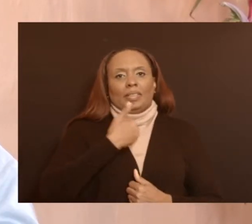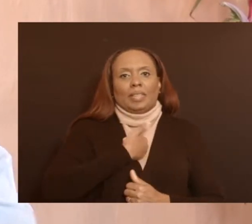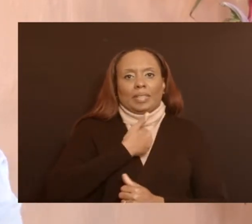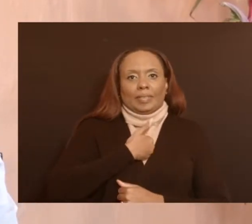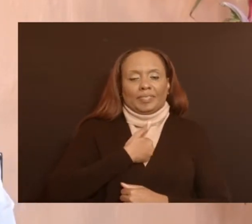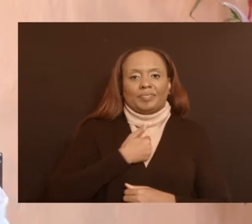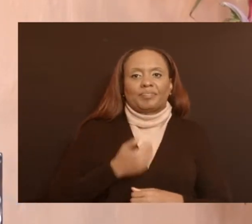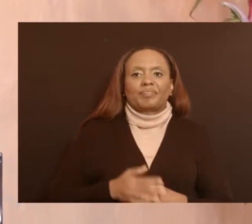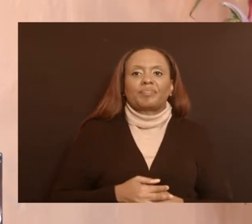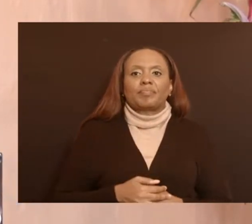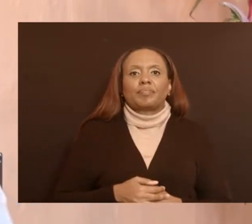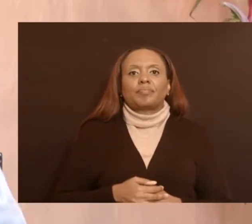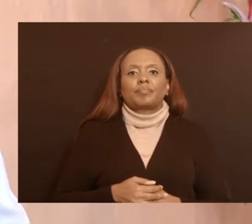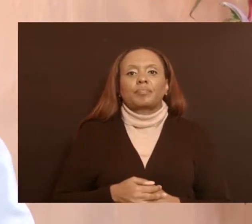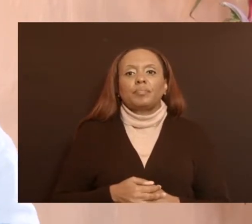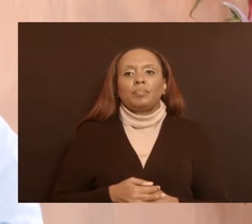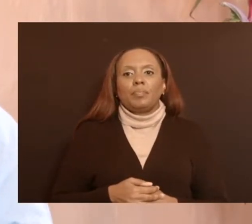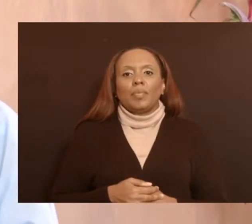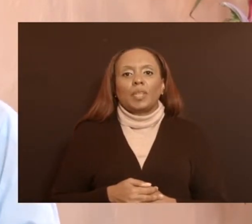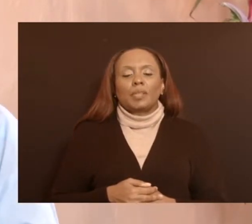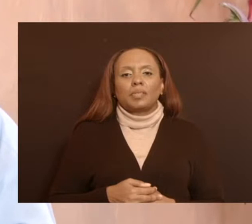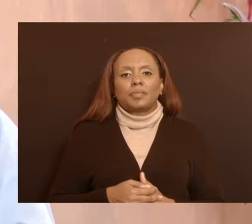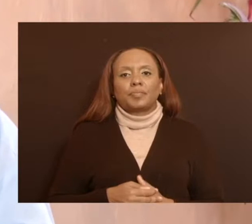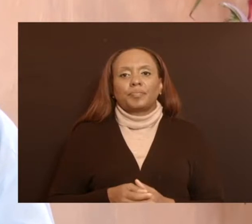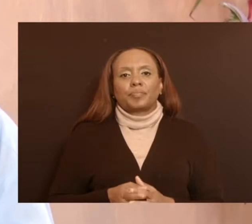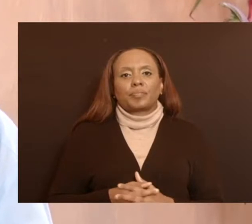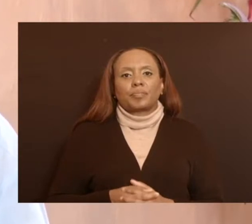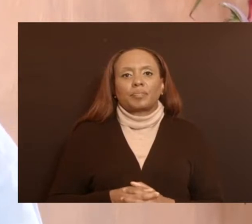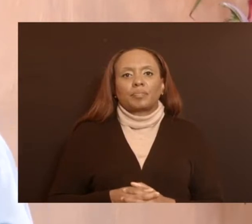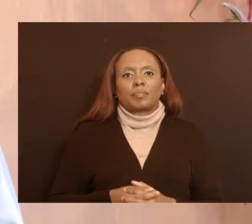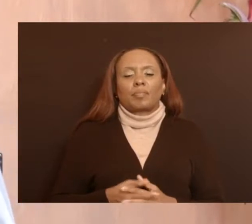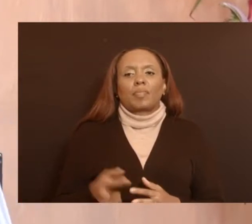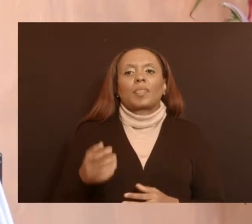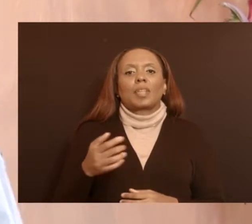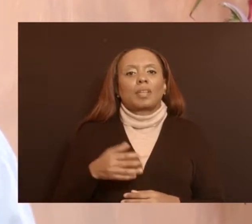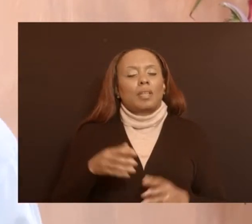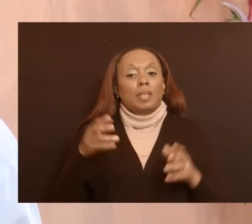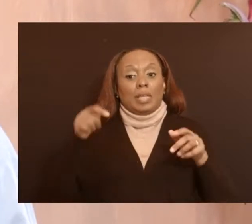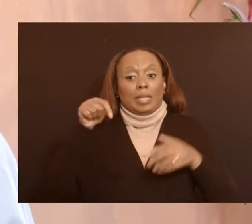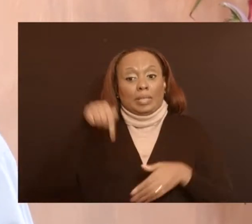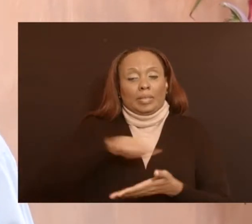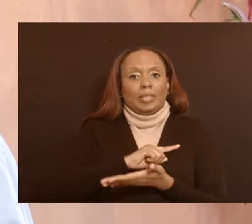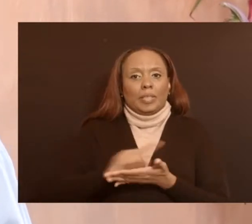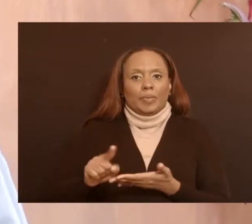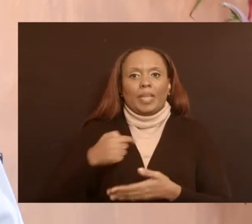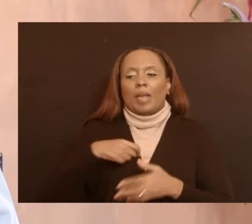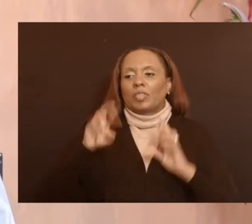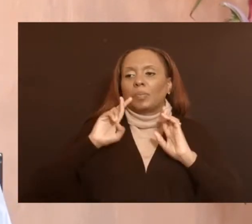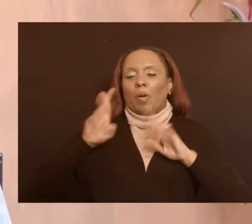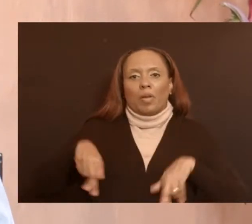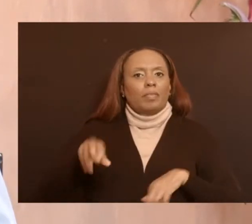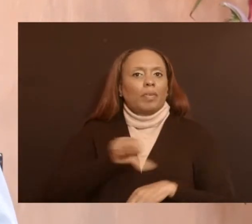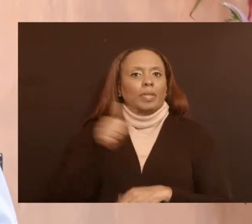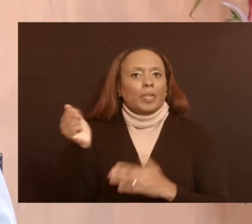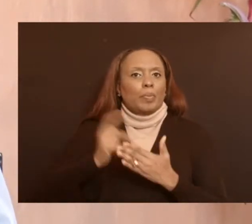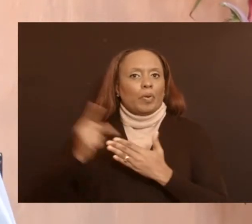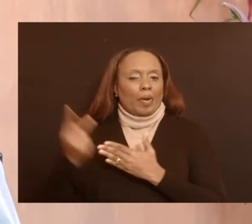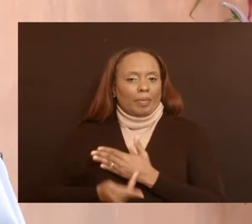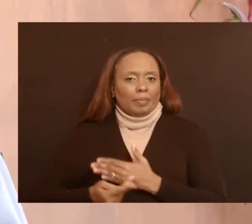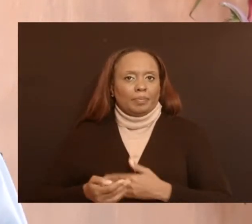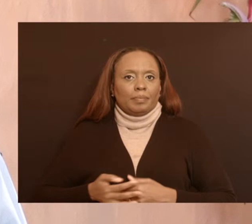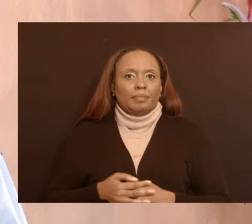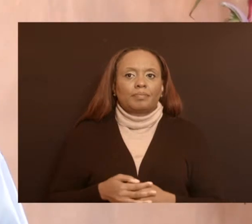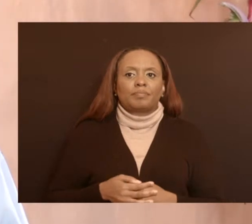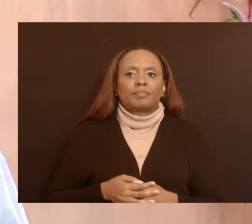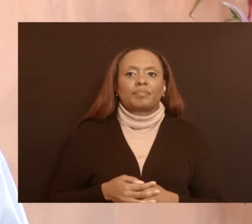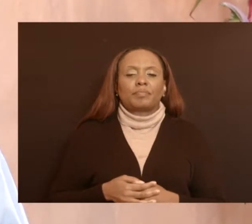is one that I responded to on a call-in program this week. And let me say to you,